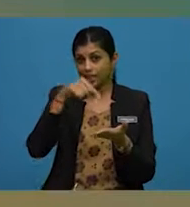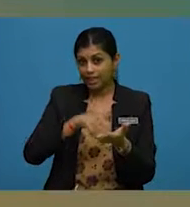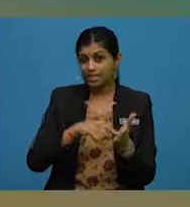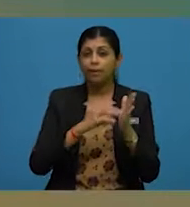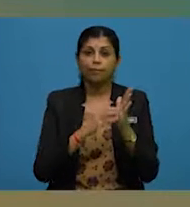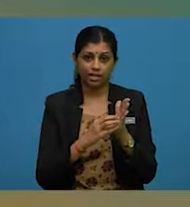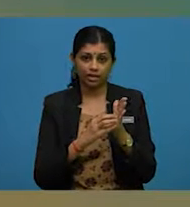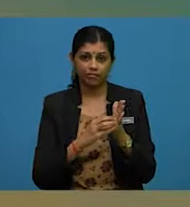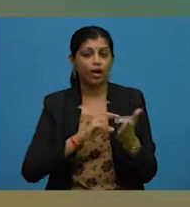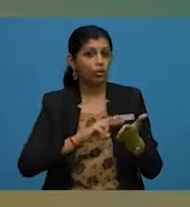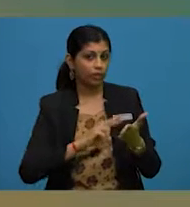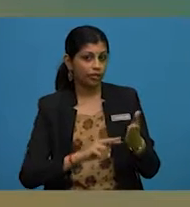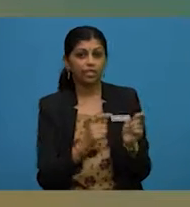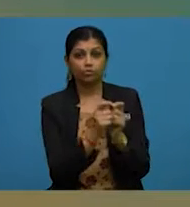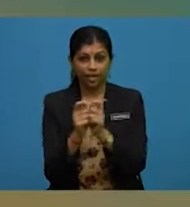read together.